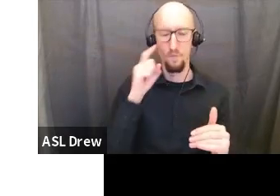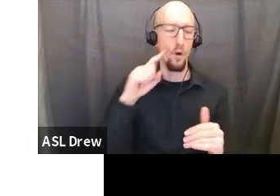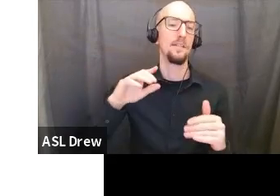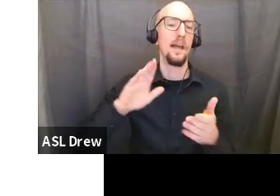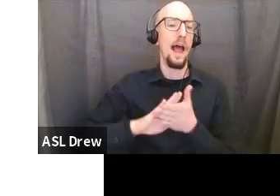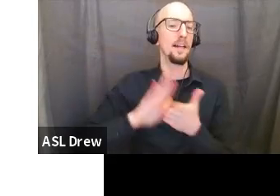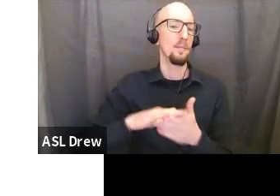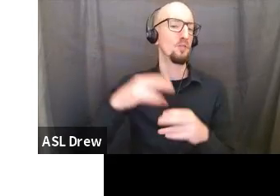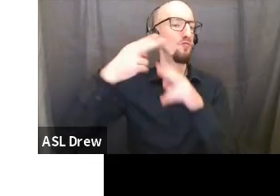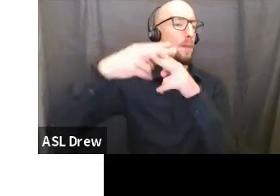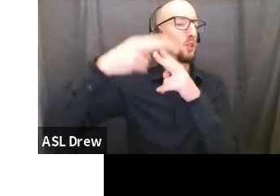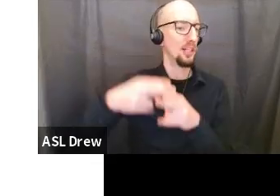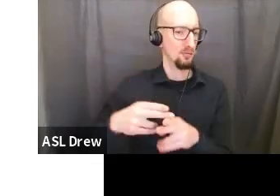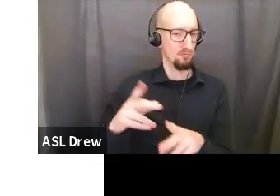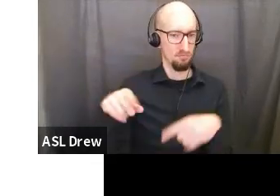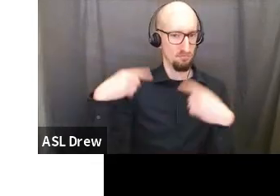reputation.